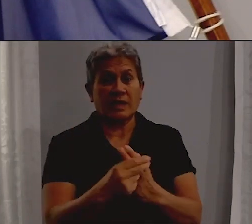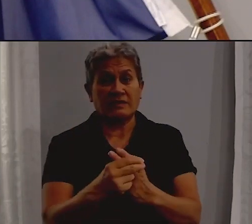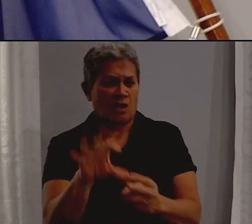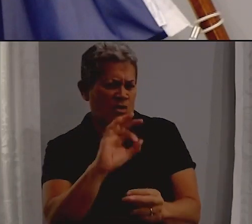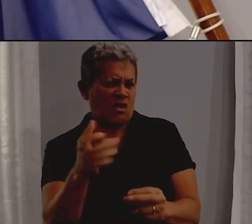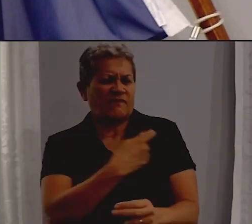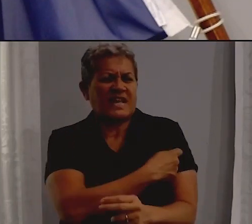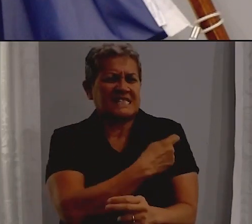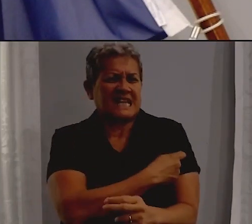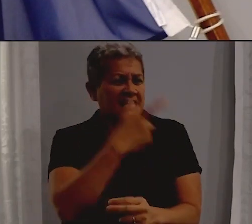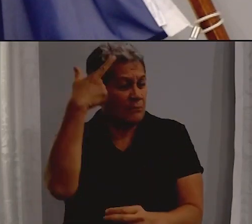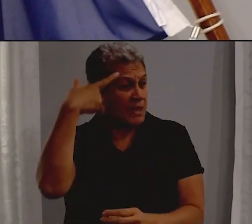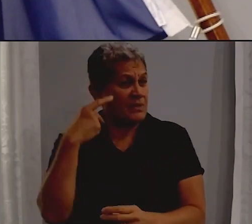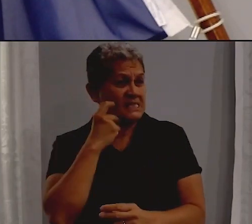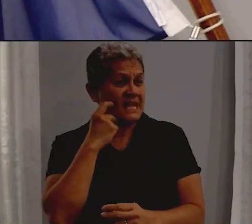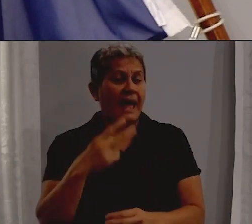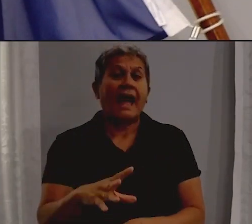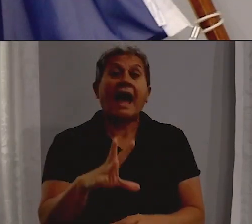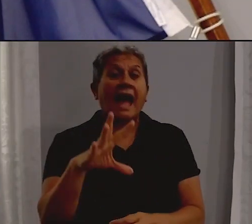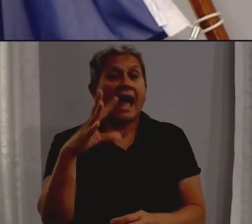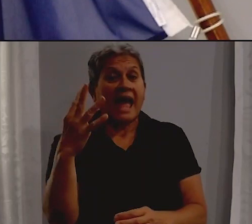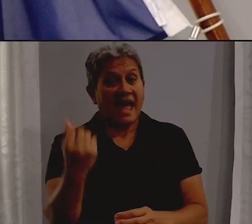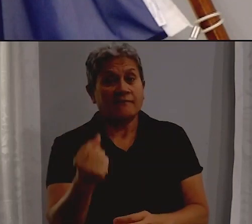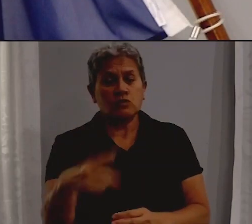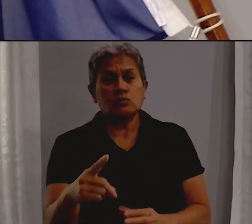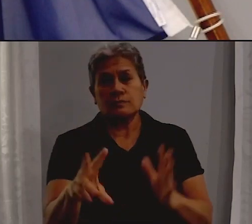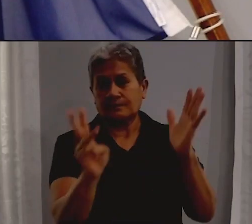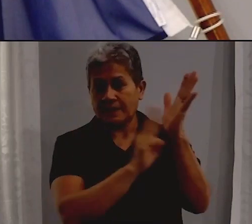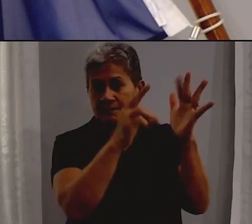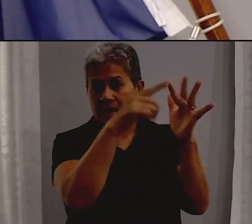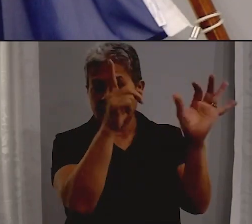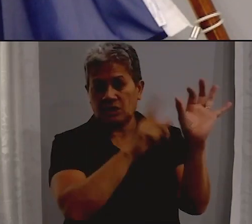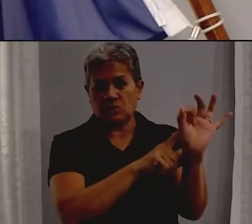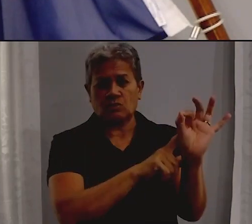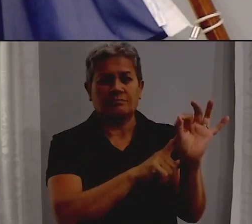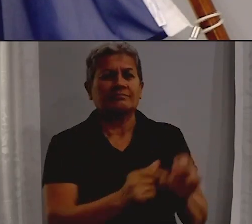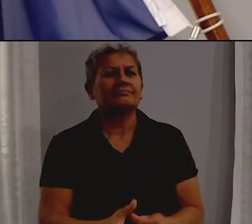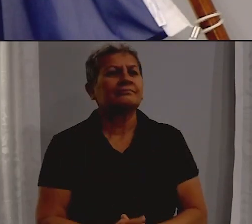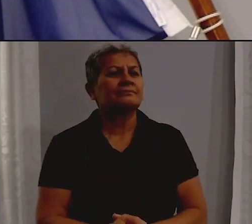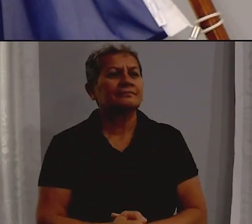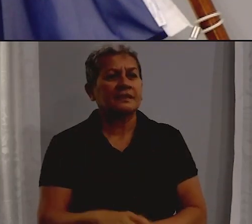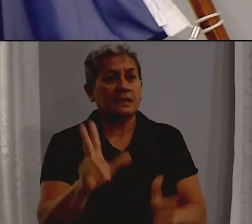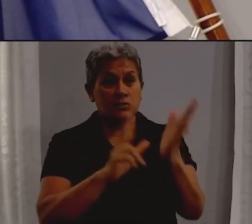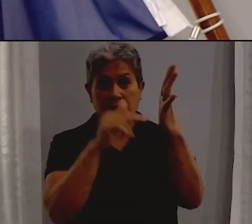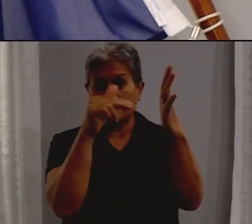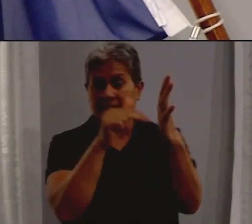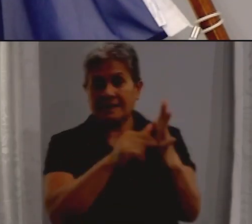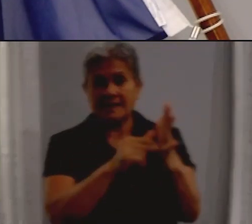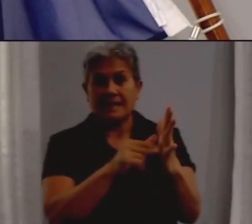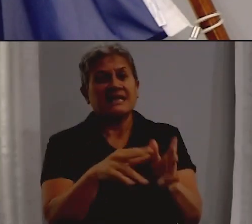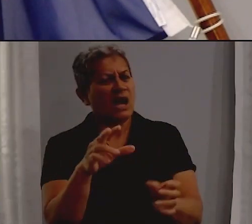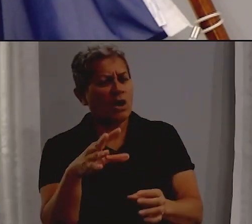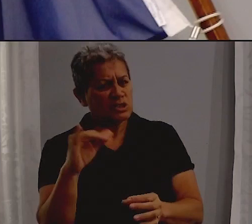MIQ with their family. New Zealand will remain our only international gateway for the time being and provide